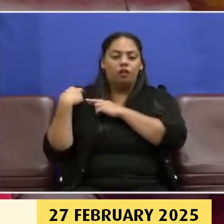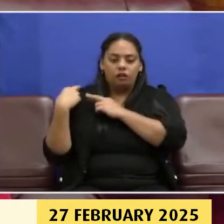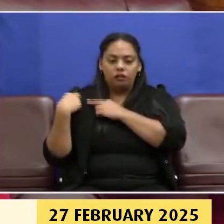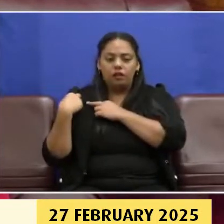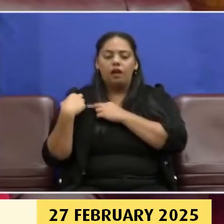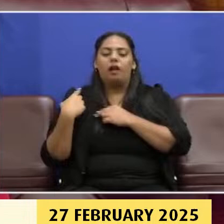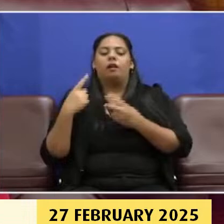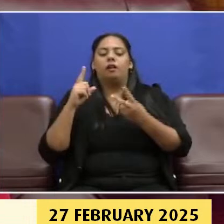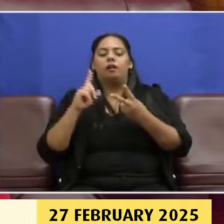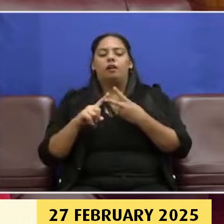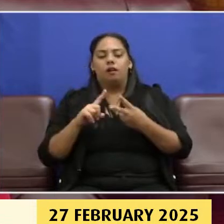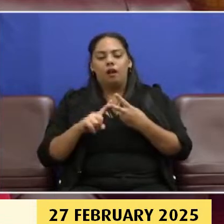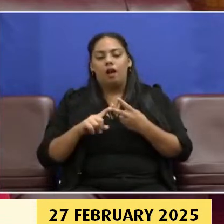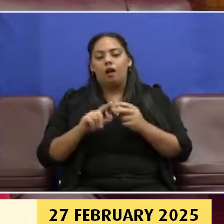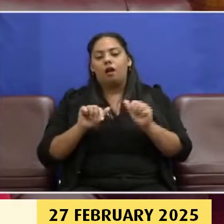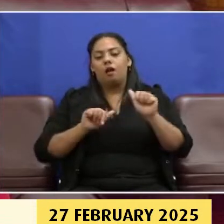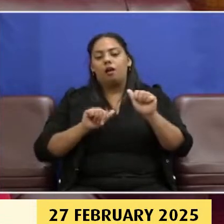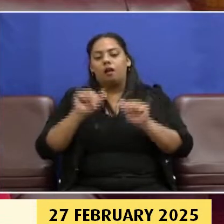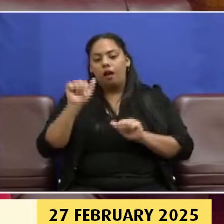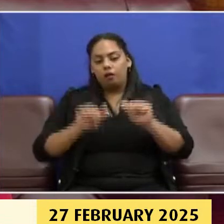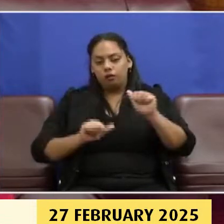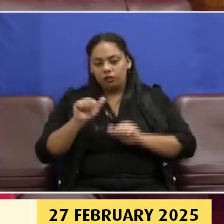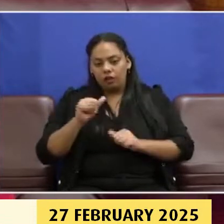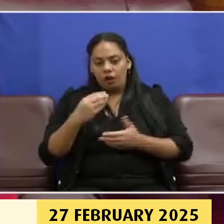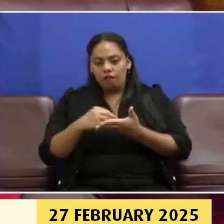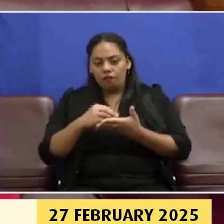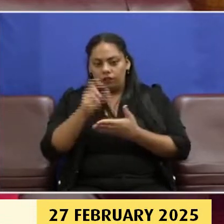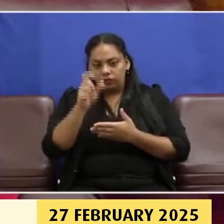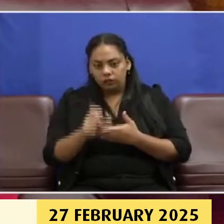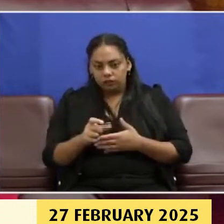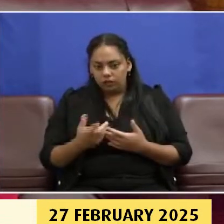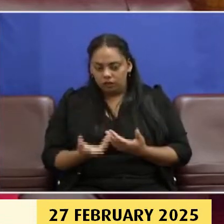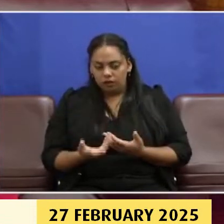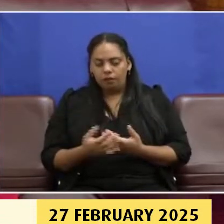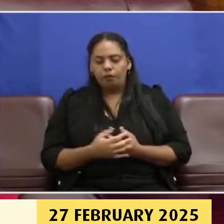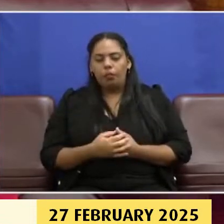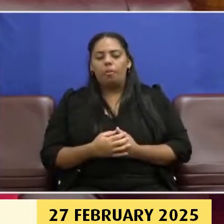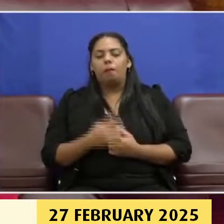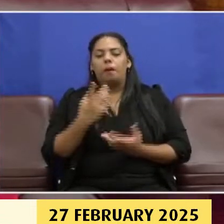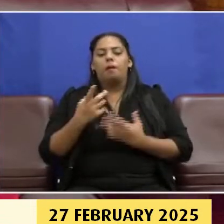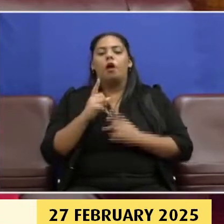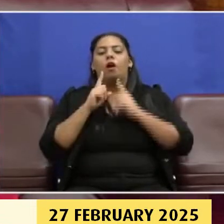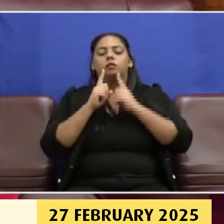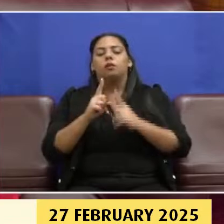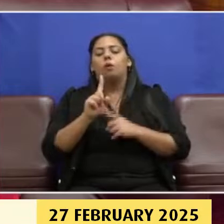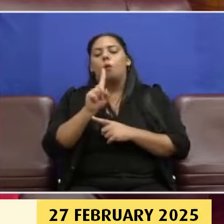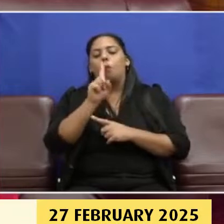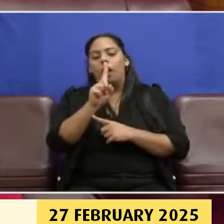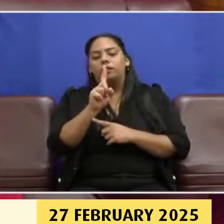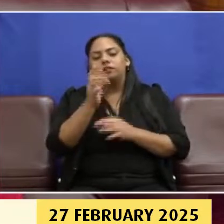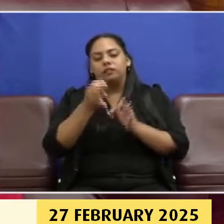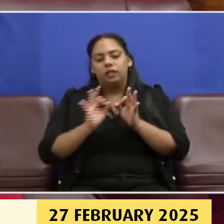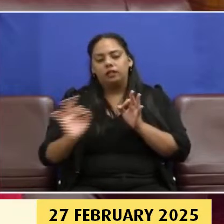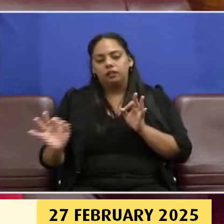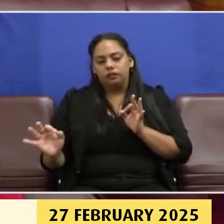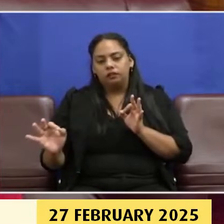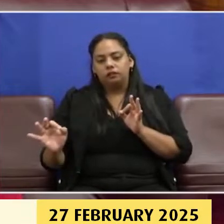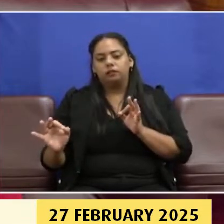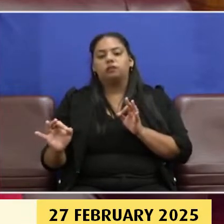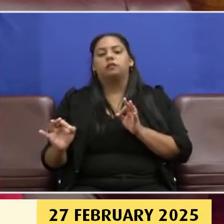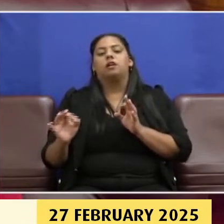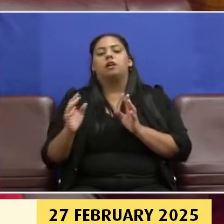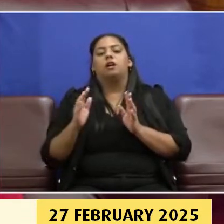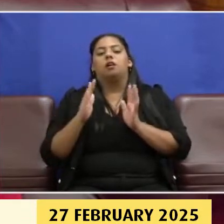accounting officer. So perhaps tell me, and I think you can answer this in one sentence, in the context of the